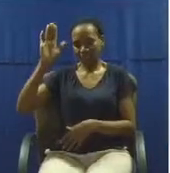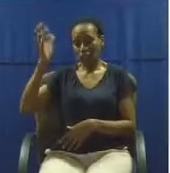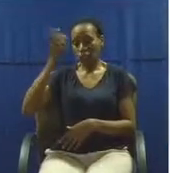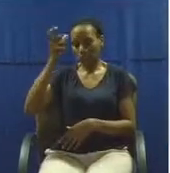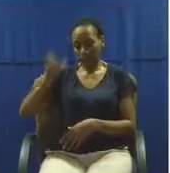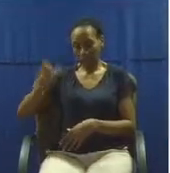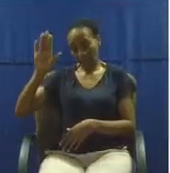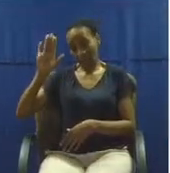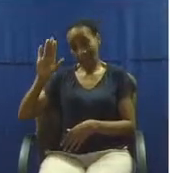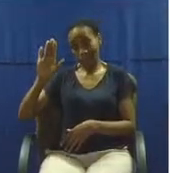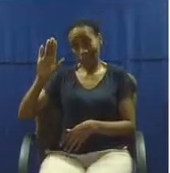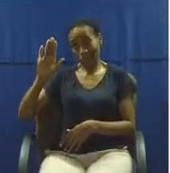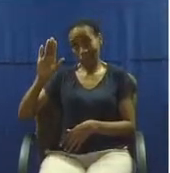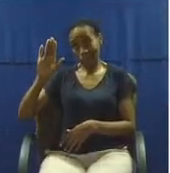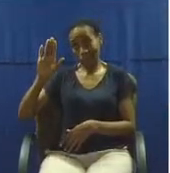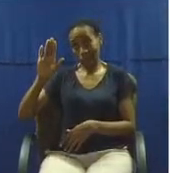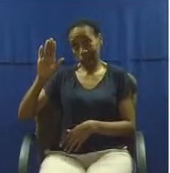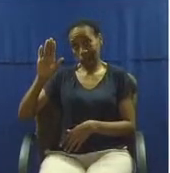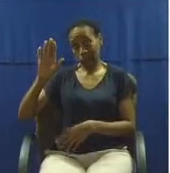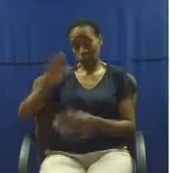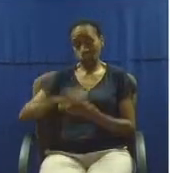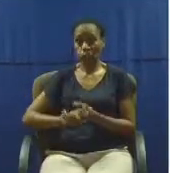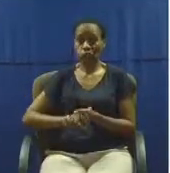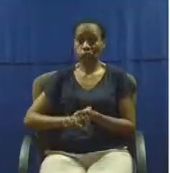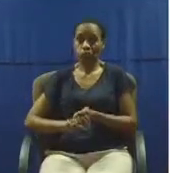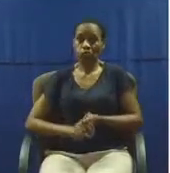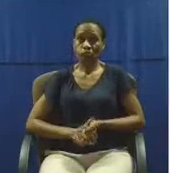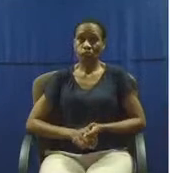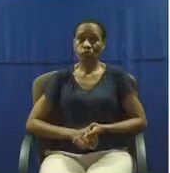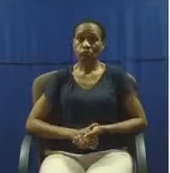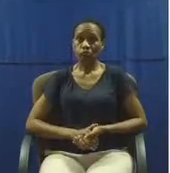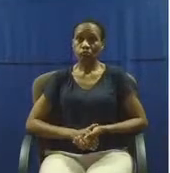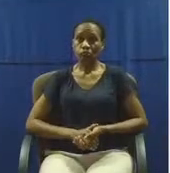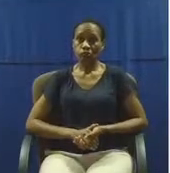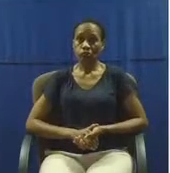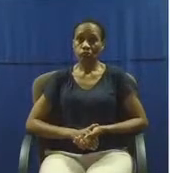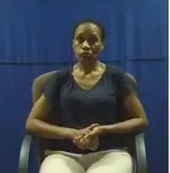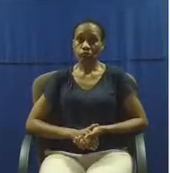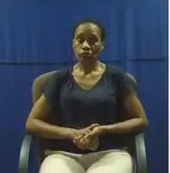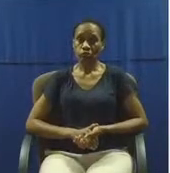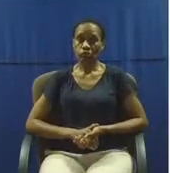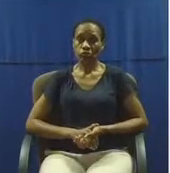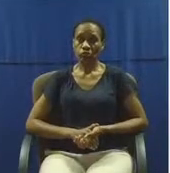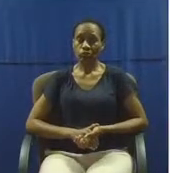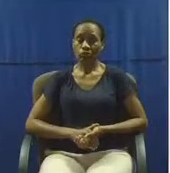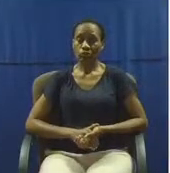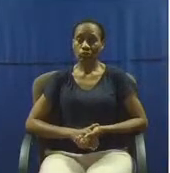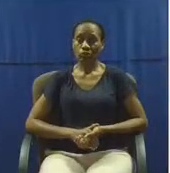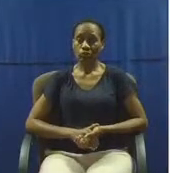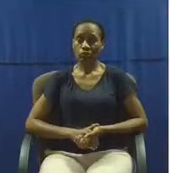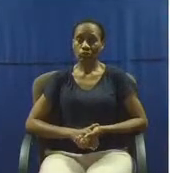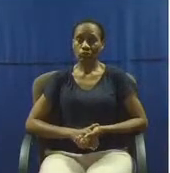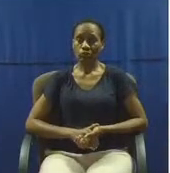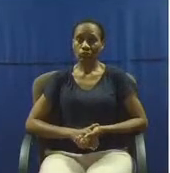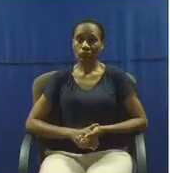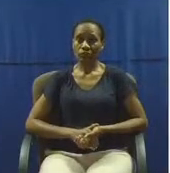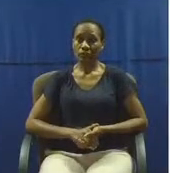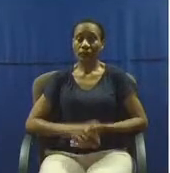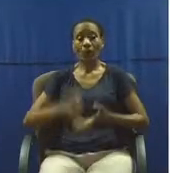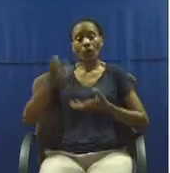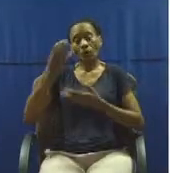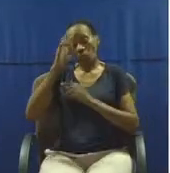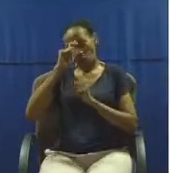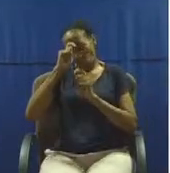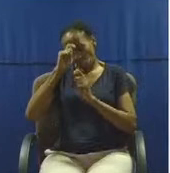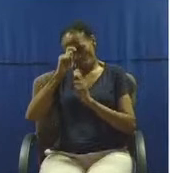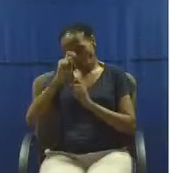Speaker, point of order. No, he wants me Yes, to say I withdraw focal. So it means Honorable